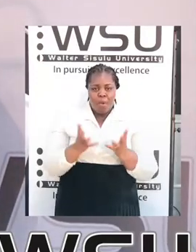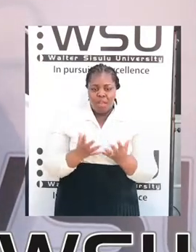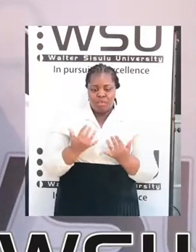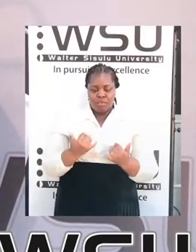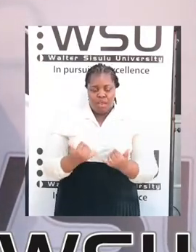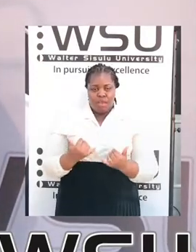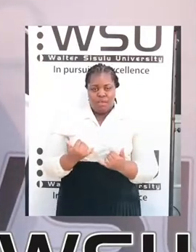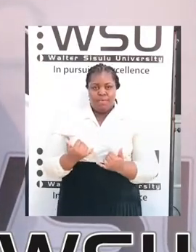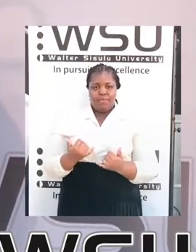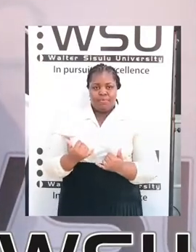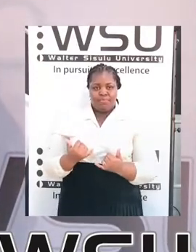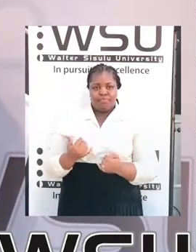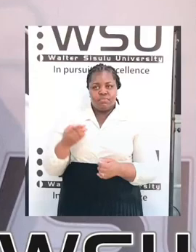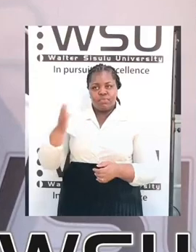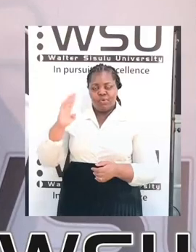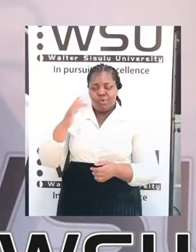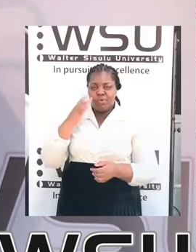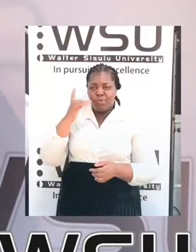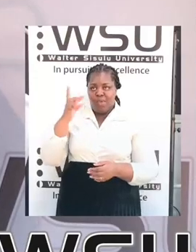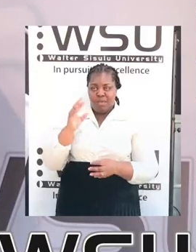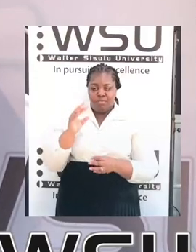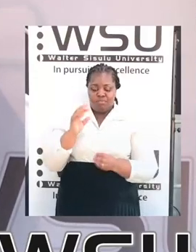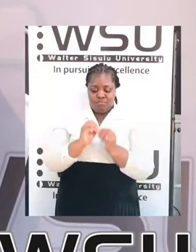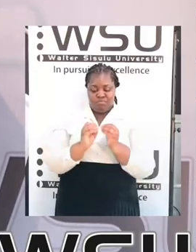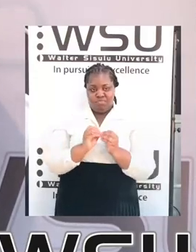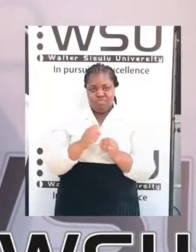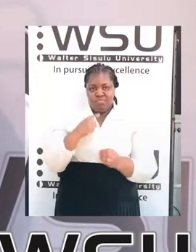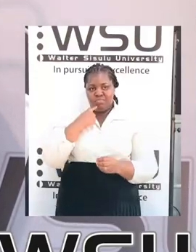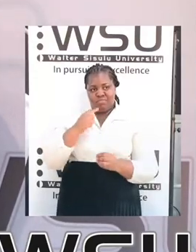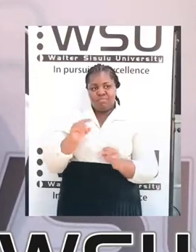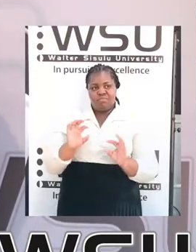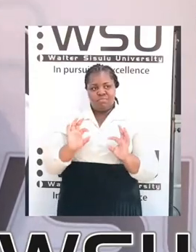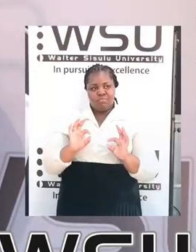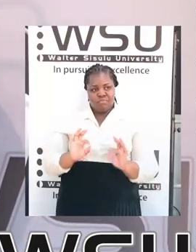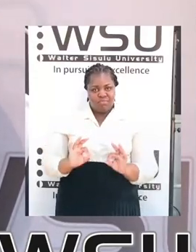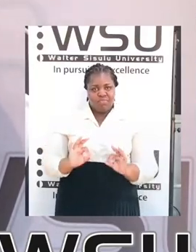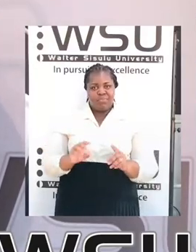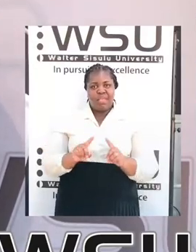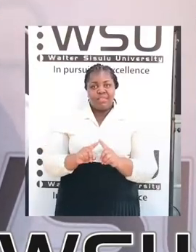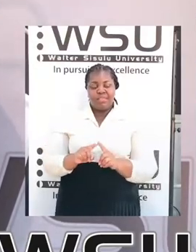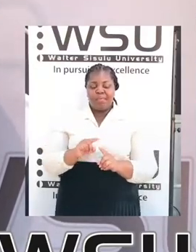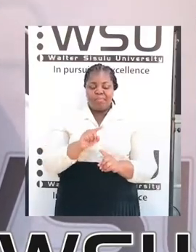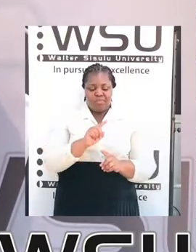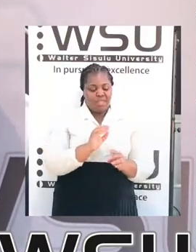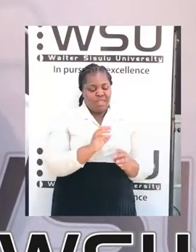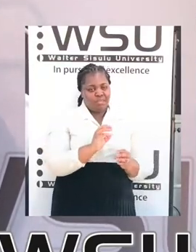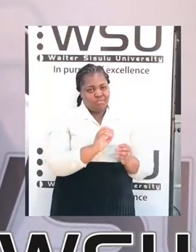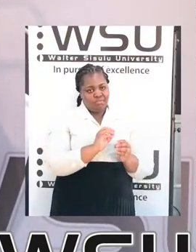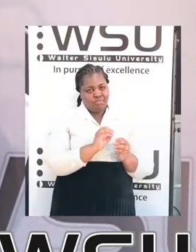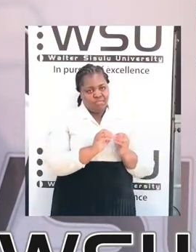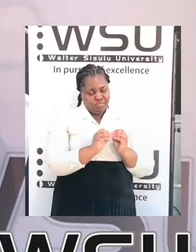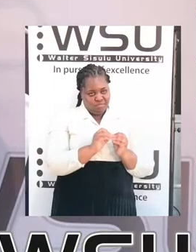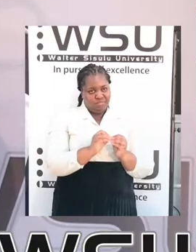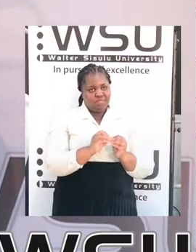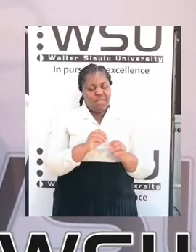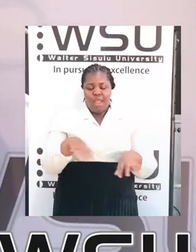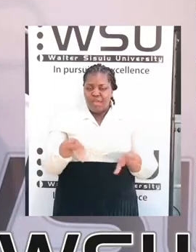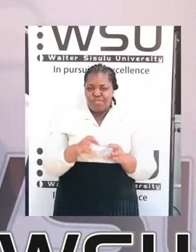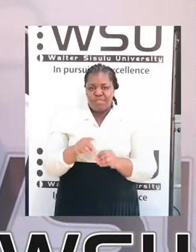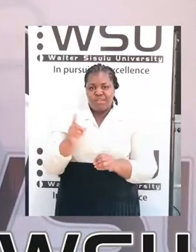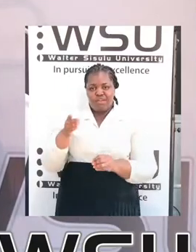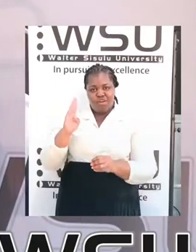ihlabathi lethu, awathi uThixo xa elidala wathi kulungile. Nendalo xa wayidala, yonke into